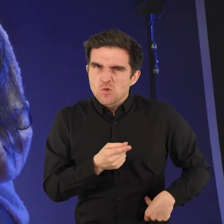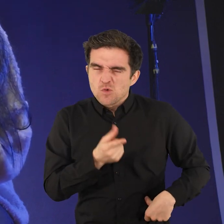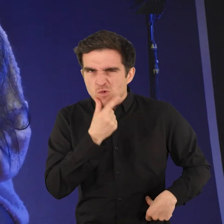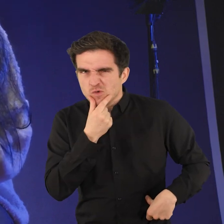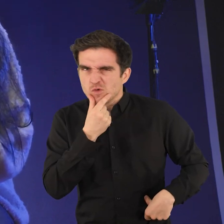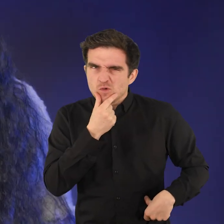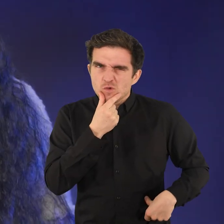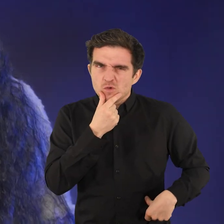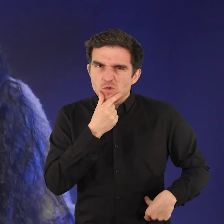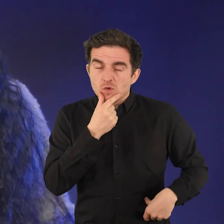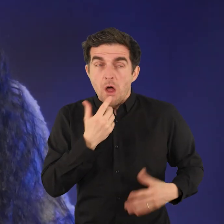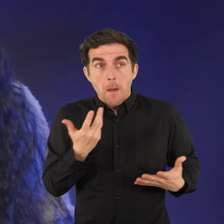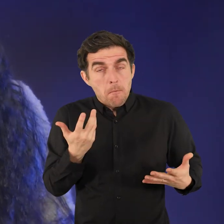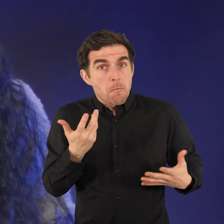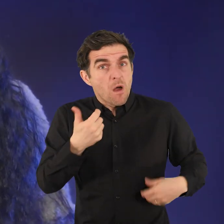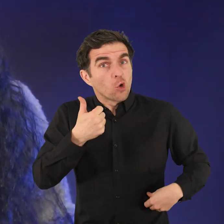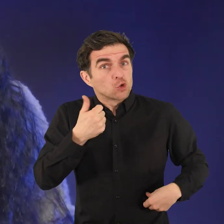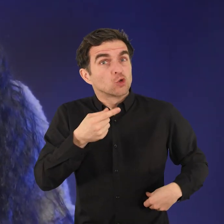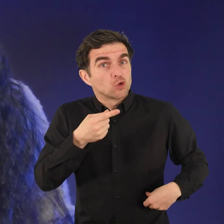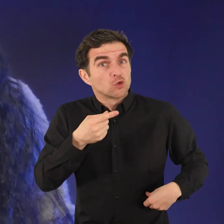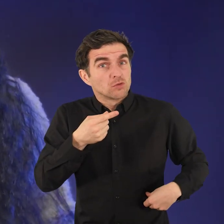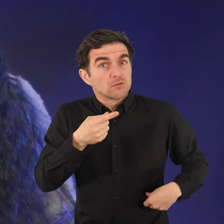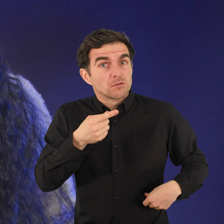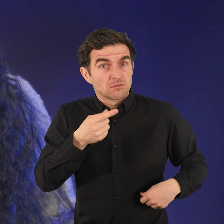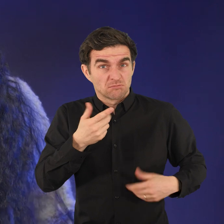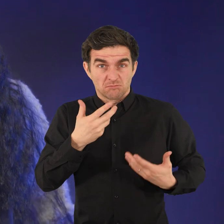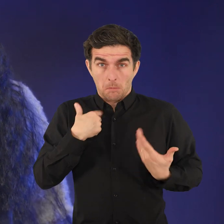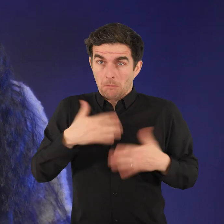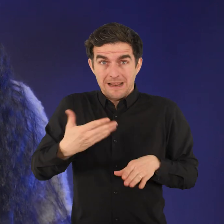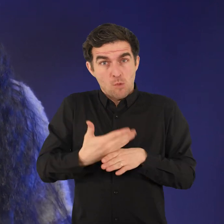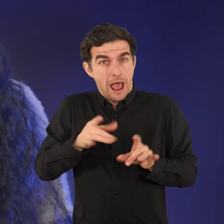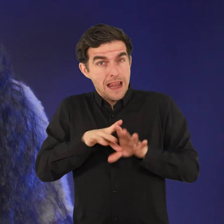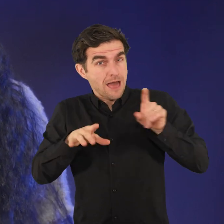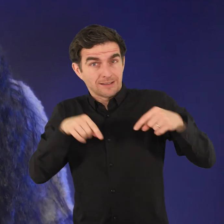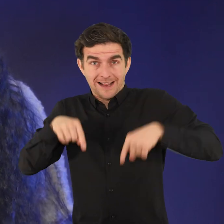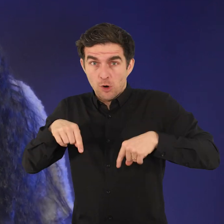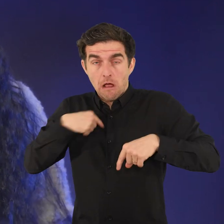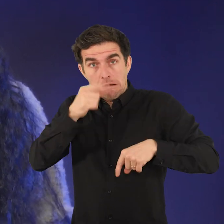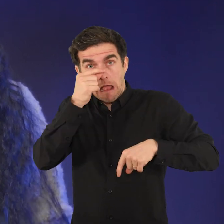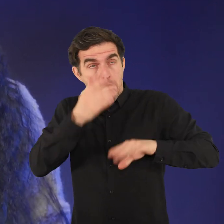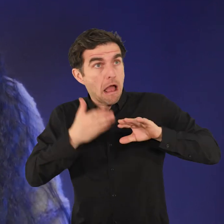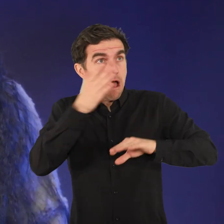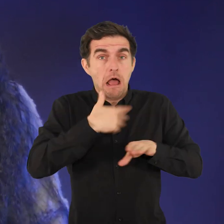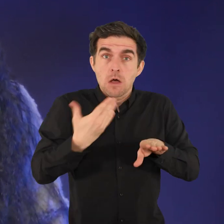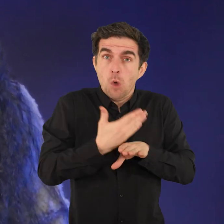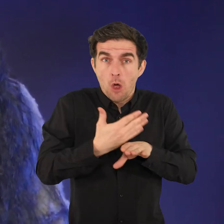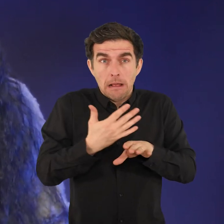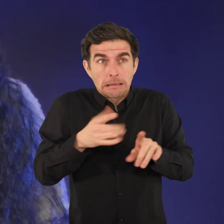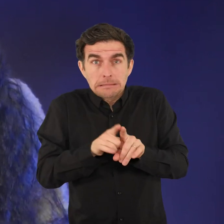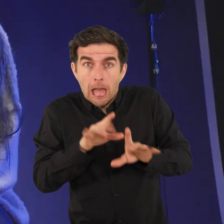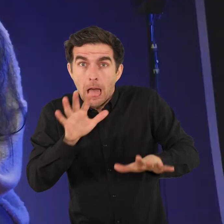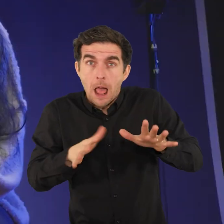bit far. But then I was like, yeah, it's for a good purpose. I've done this job back in Ukraine. I can help. I can do something